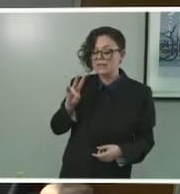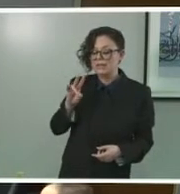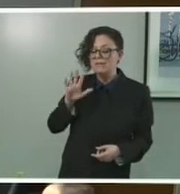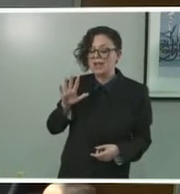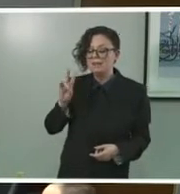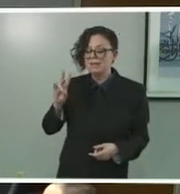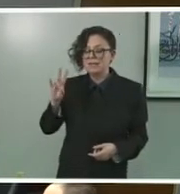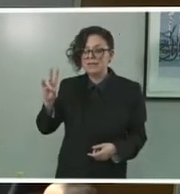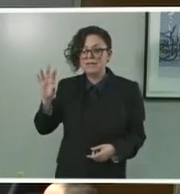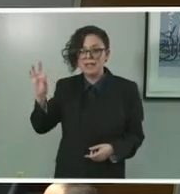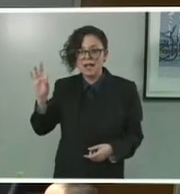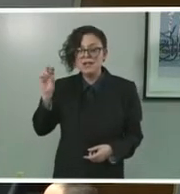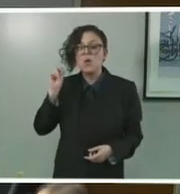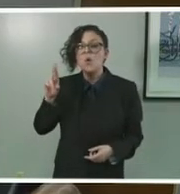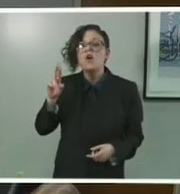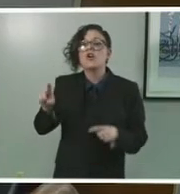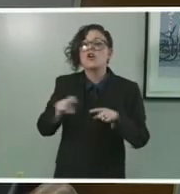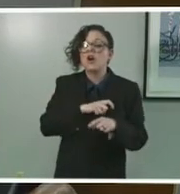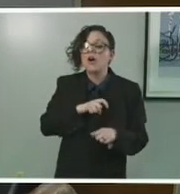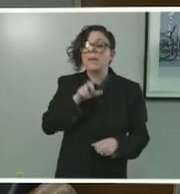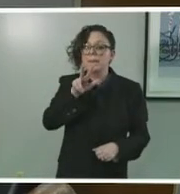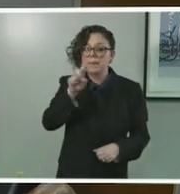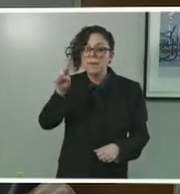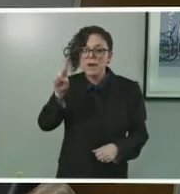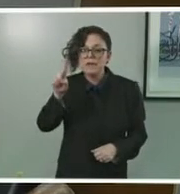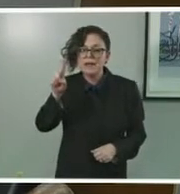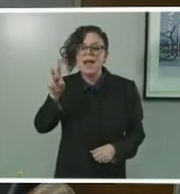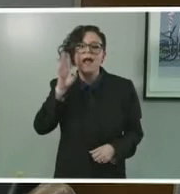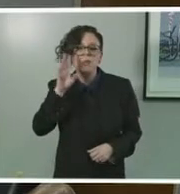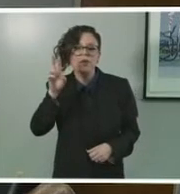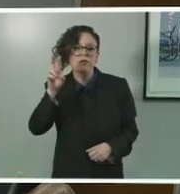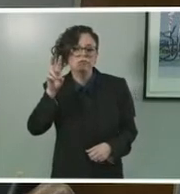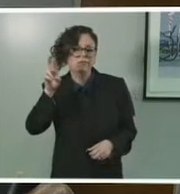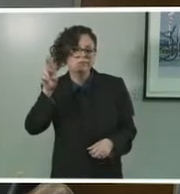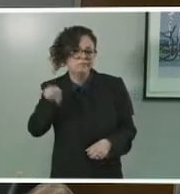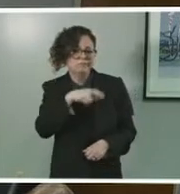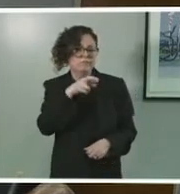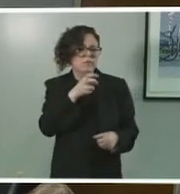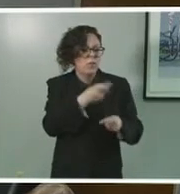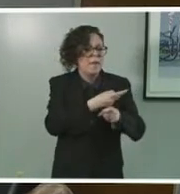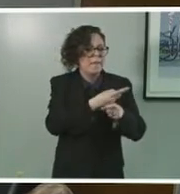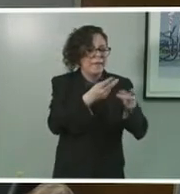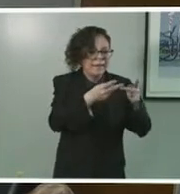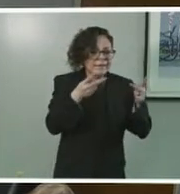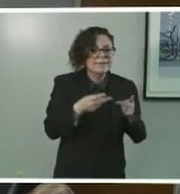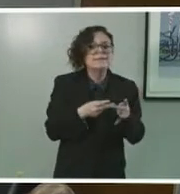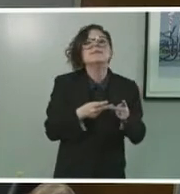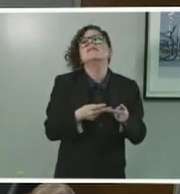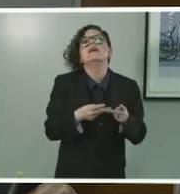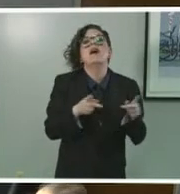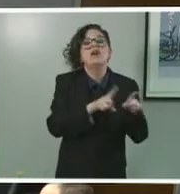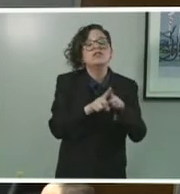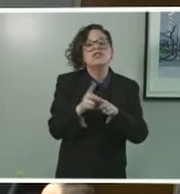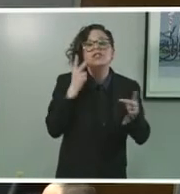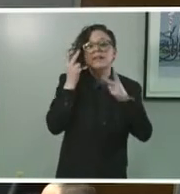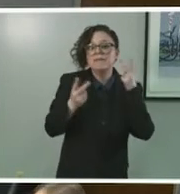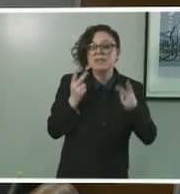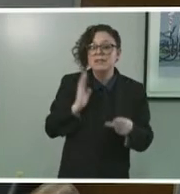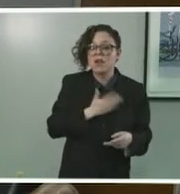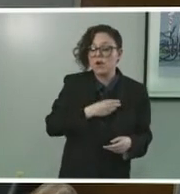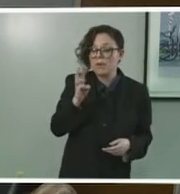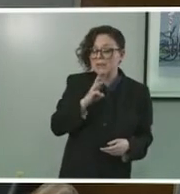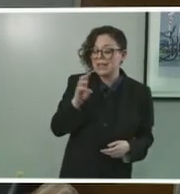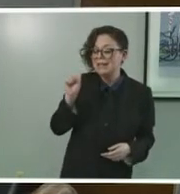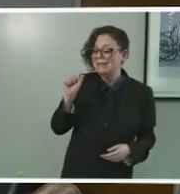207-5779, or you can call 311 and they will route you. And we also encourage you to visit our city's website, sanantonio.gov, for all of the